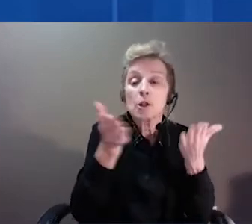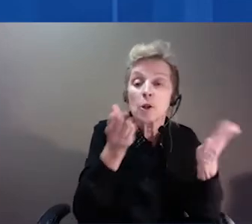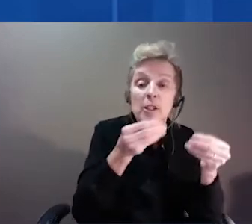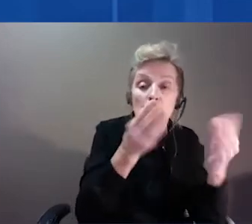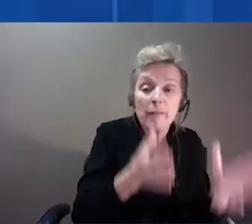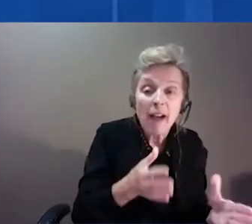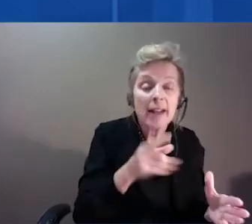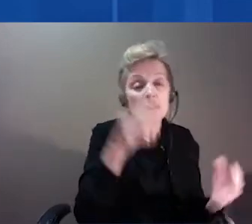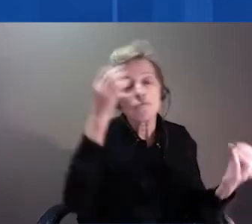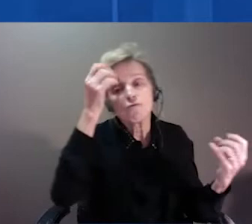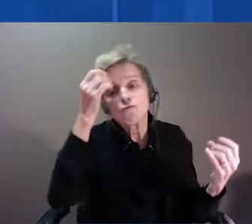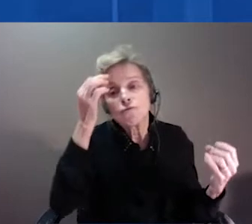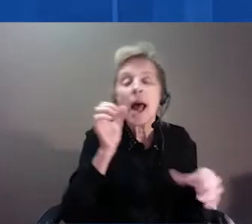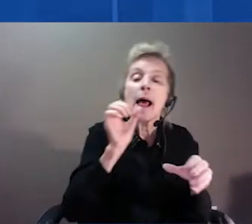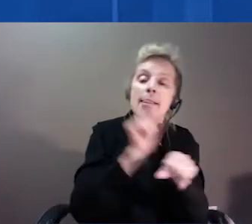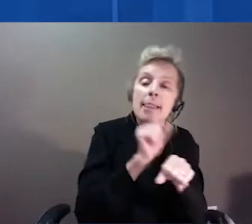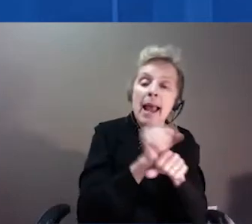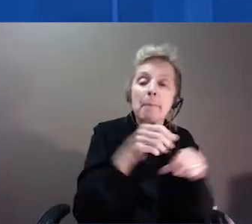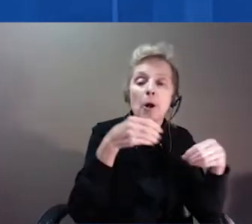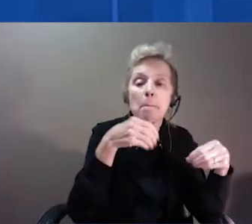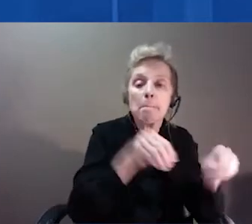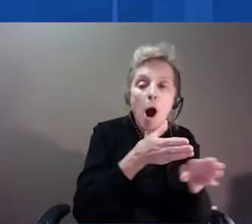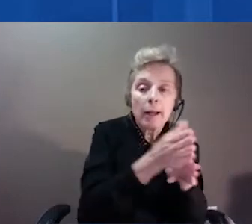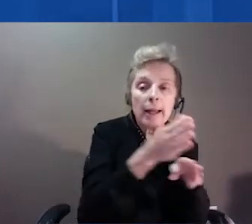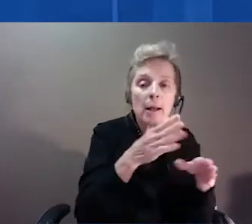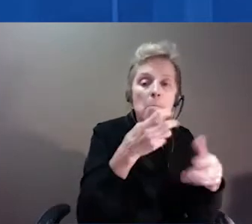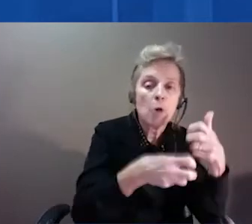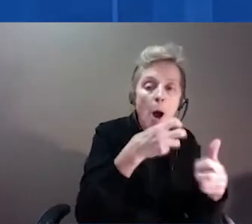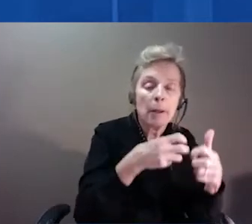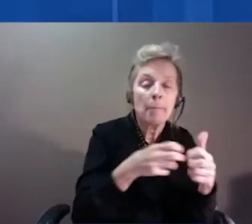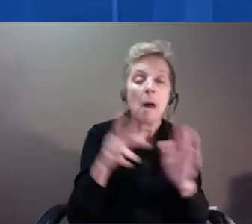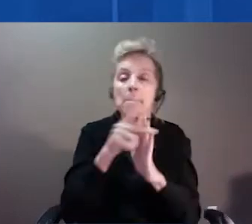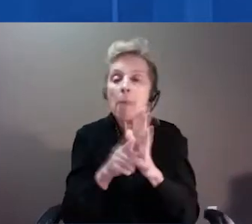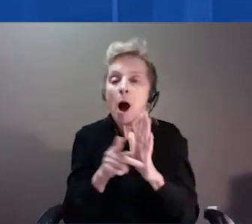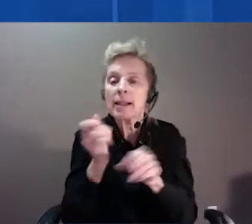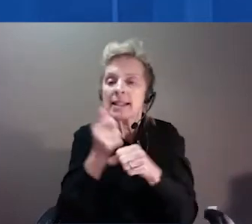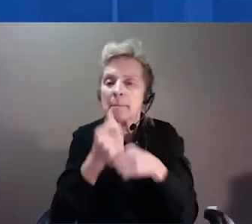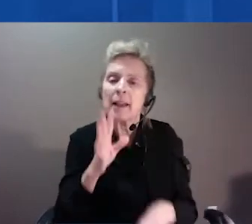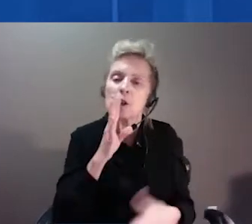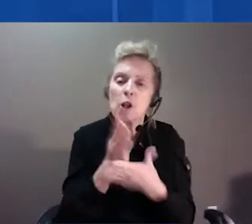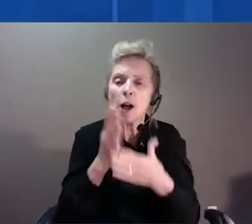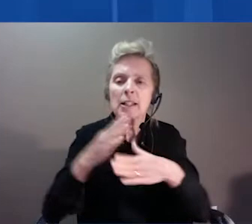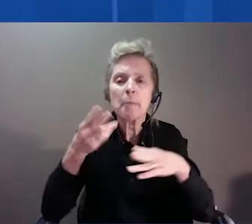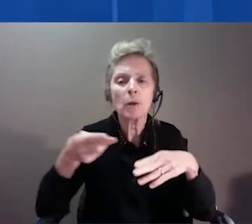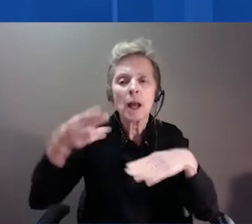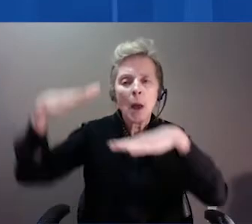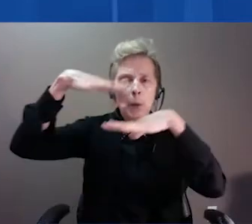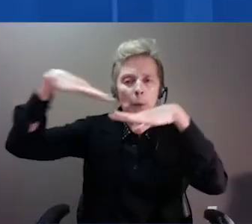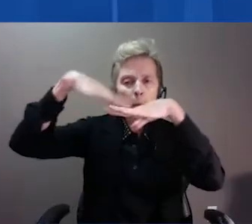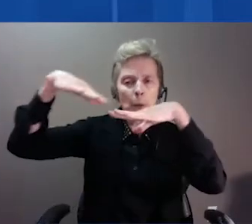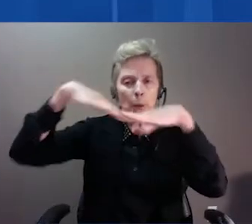existing labor market problems, while policymakers talked about higher-level policies that needed to be implemented to tackle those